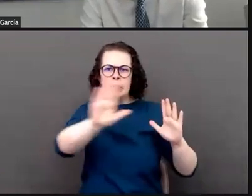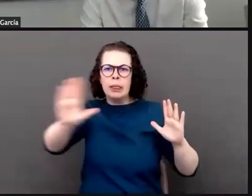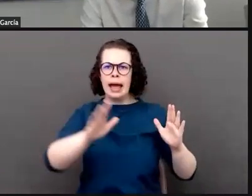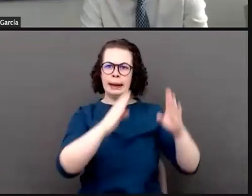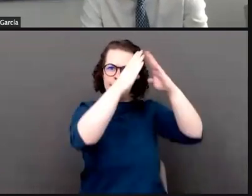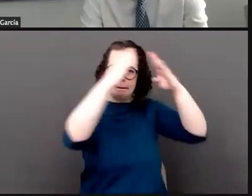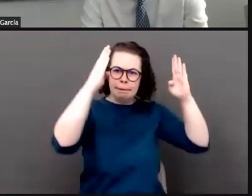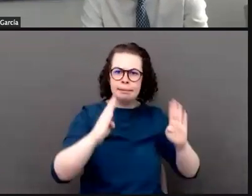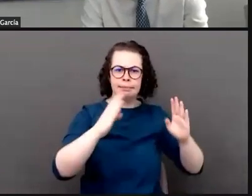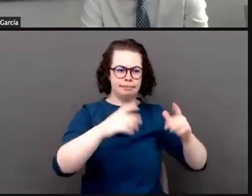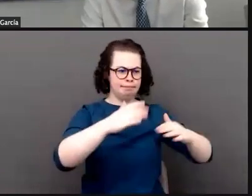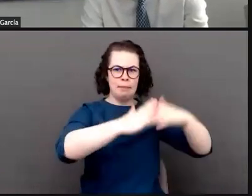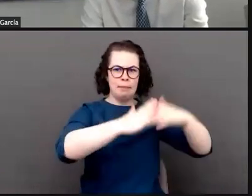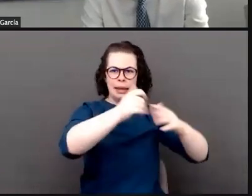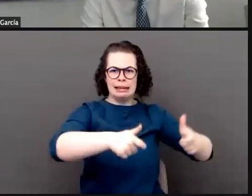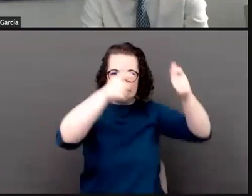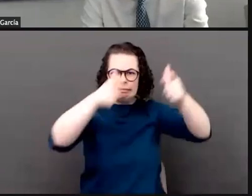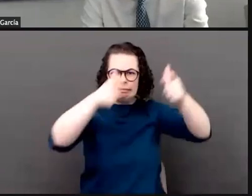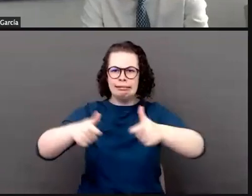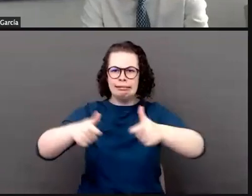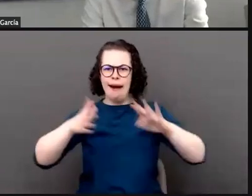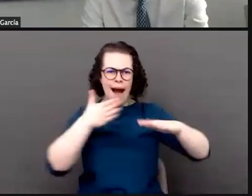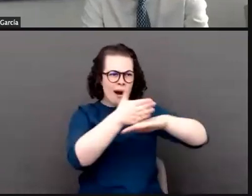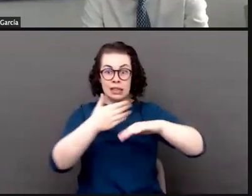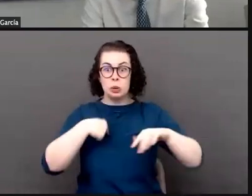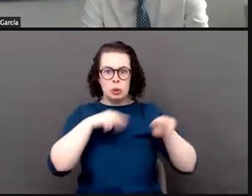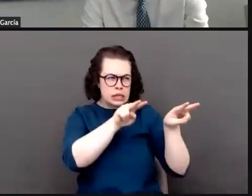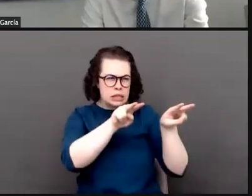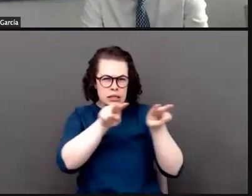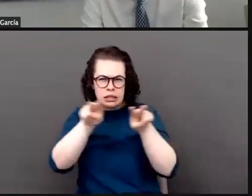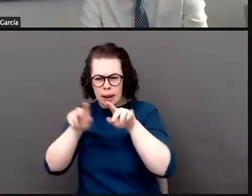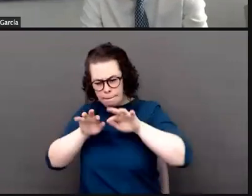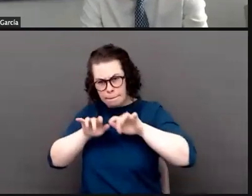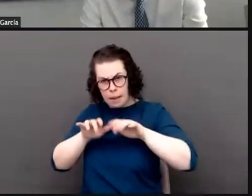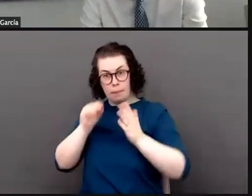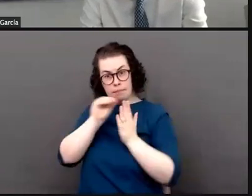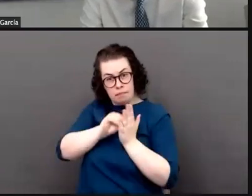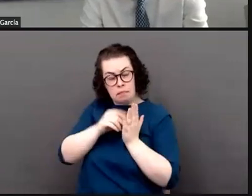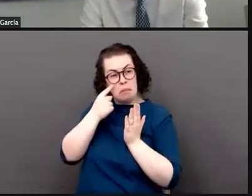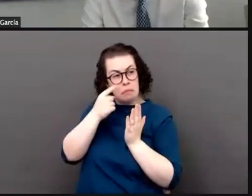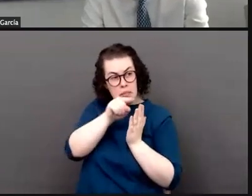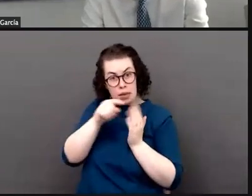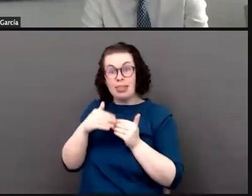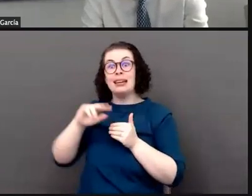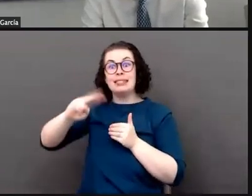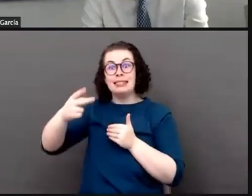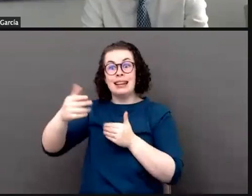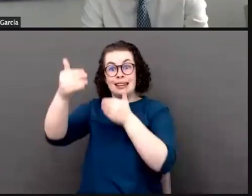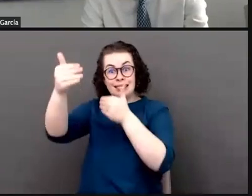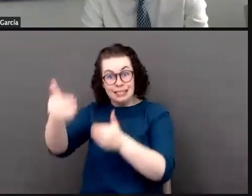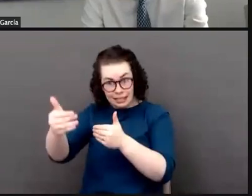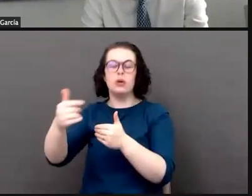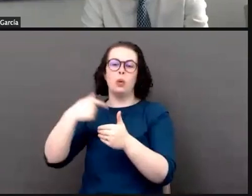and after that we start to develop the standard. As I told, more than 15 years